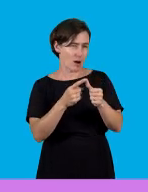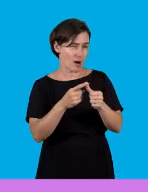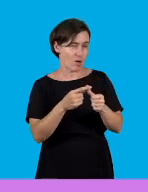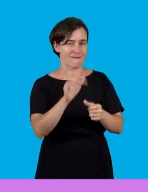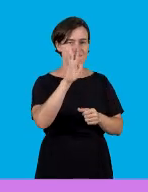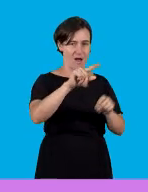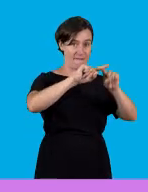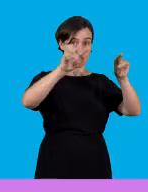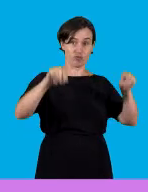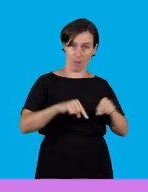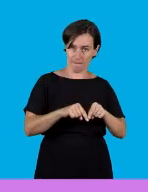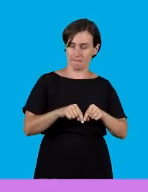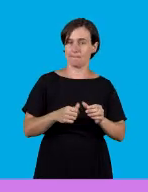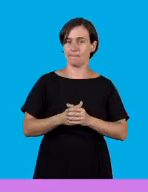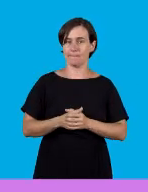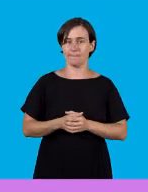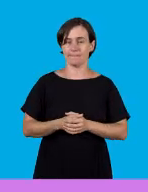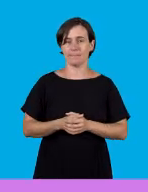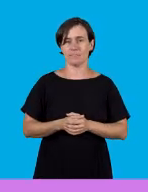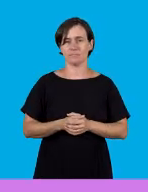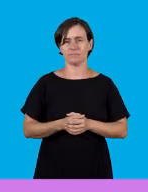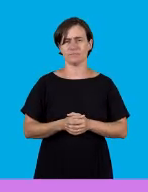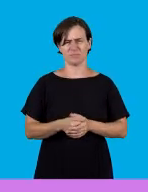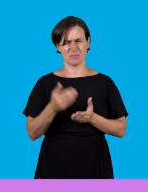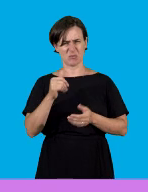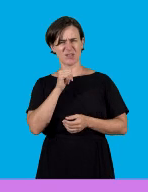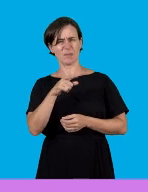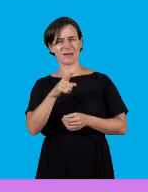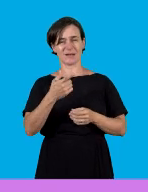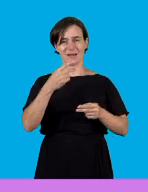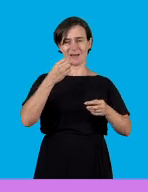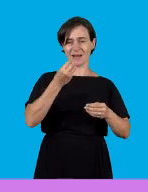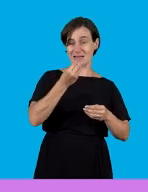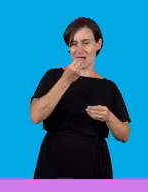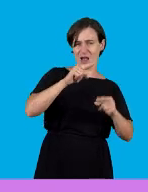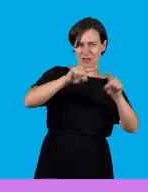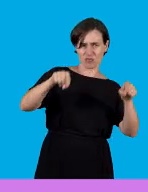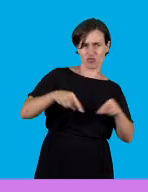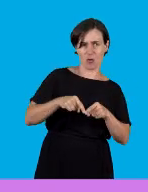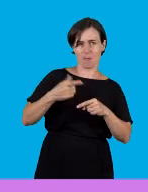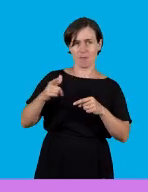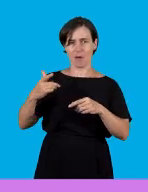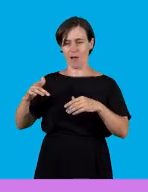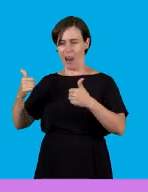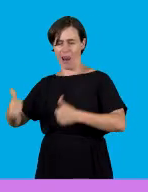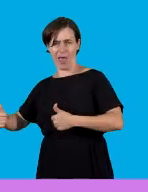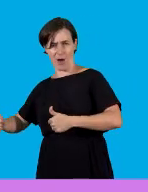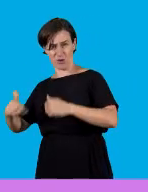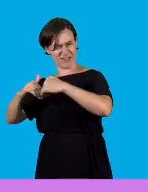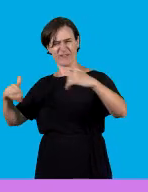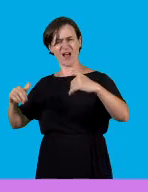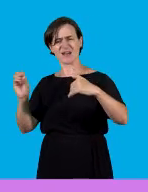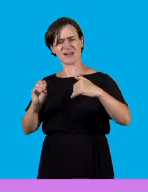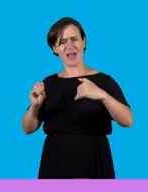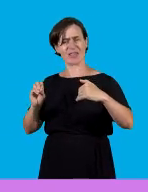got 5 rooms. Someone would say, but the dining room and the living room is not divided. So why do we count it as 2 separate rooms? We have to count